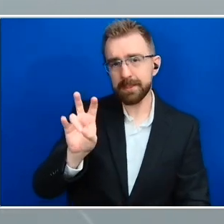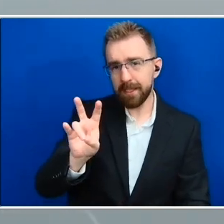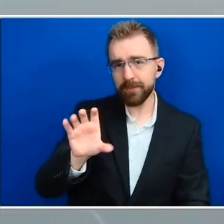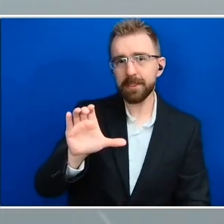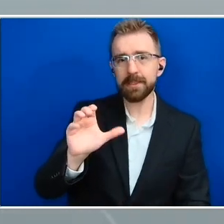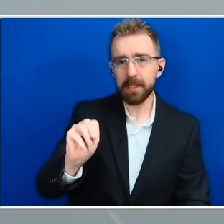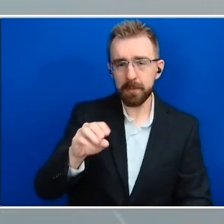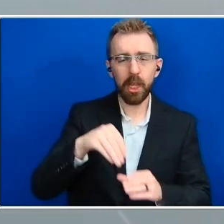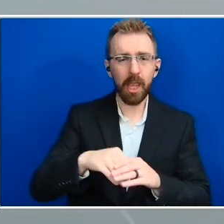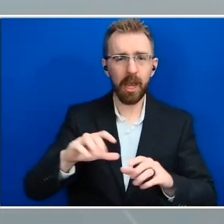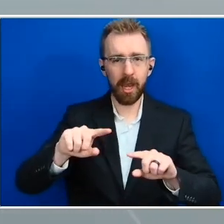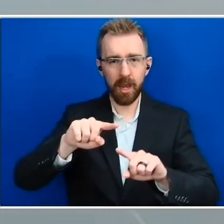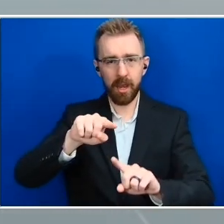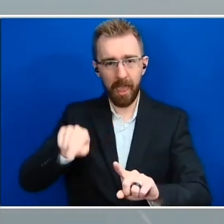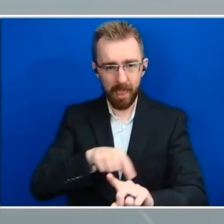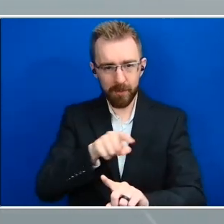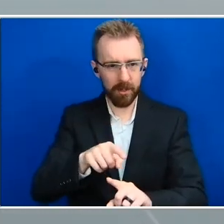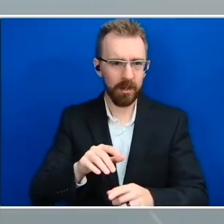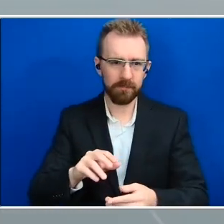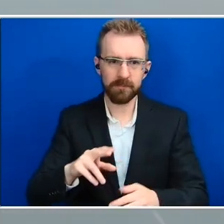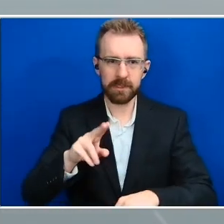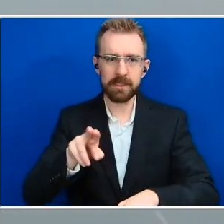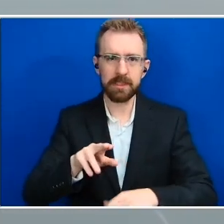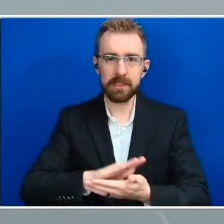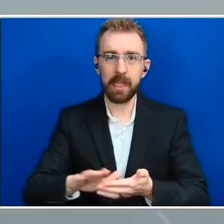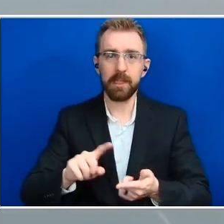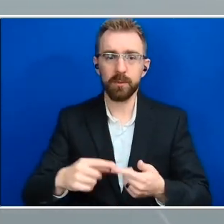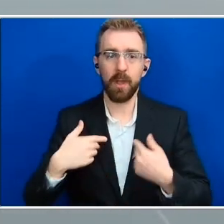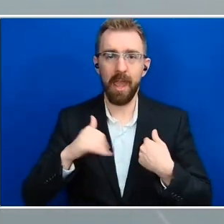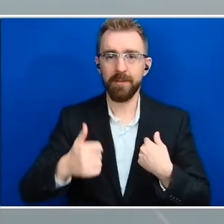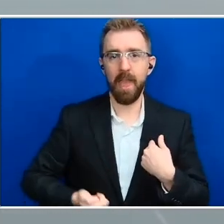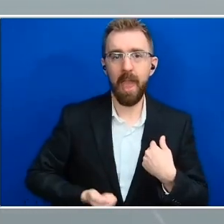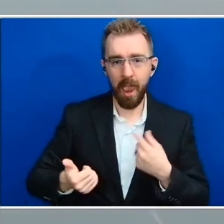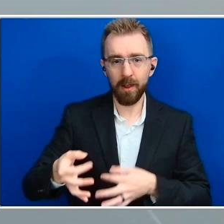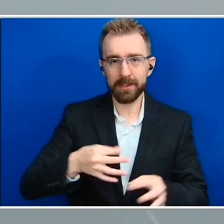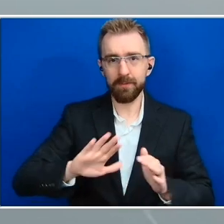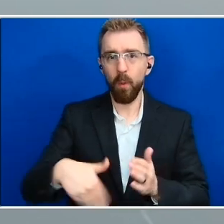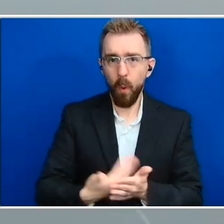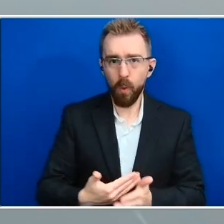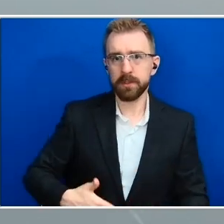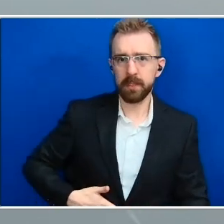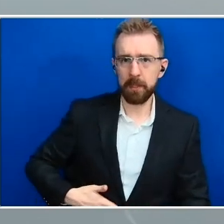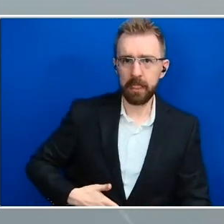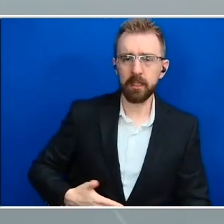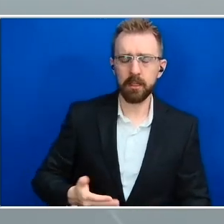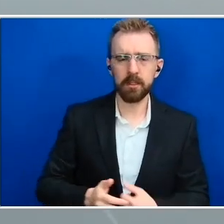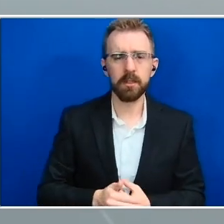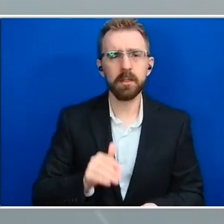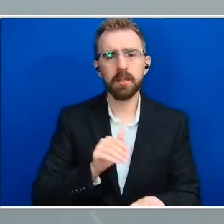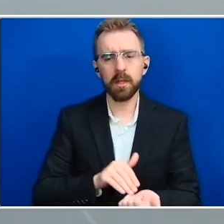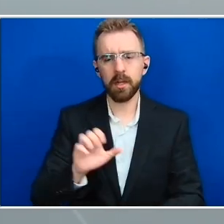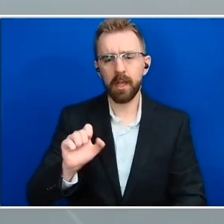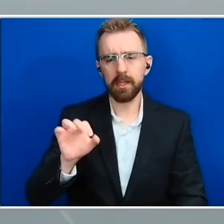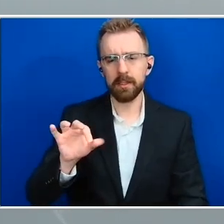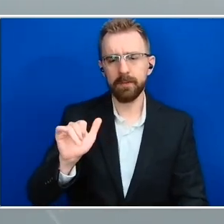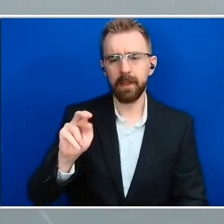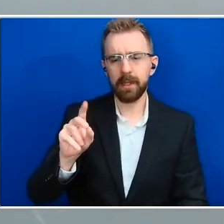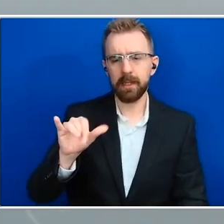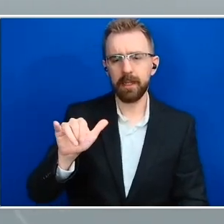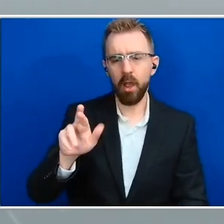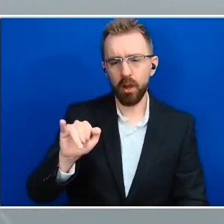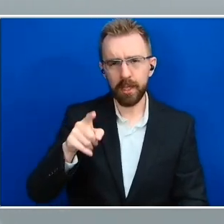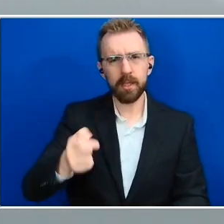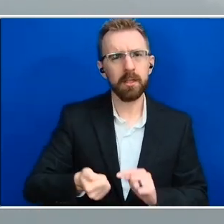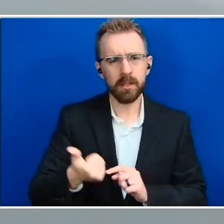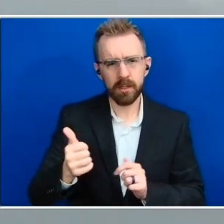course, nicer to just have that tumor gone instead of your whole stomach. Dr. Esfandari, you removed that tumor with a procedure